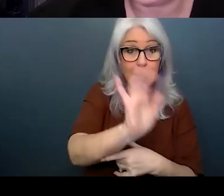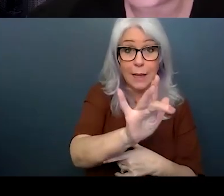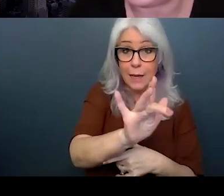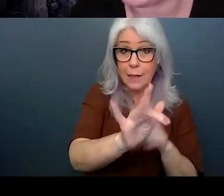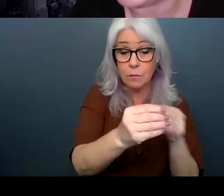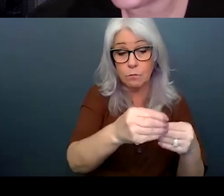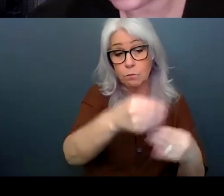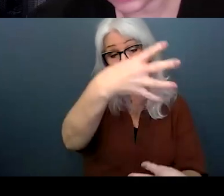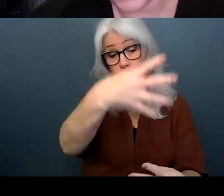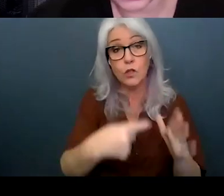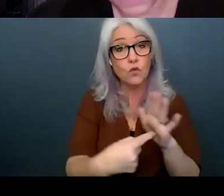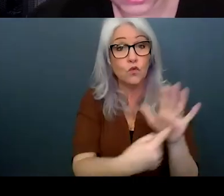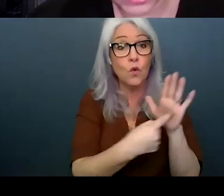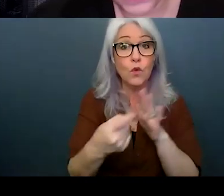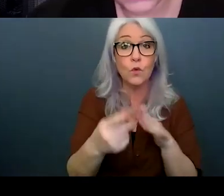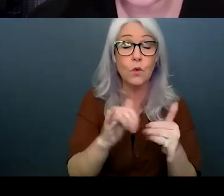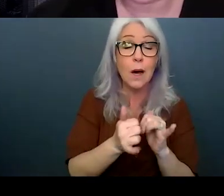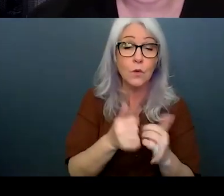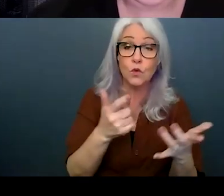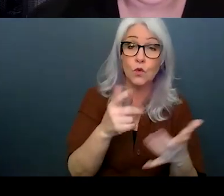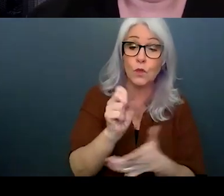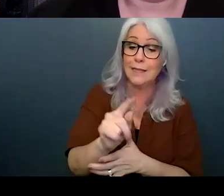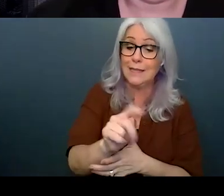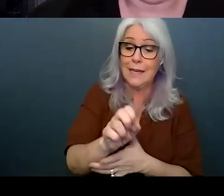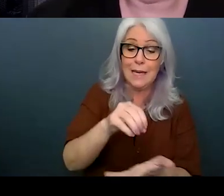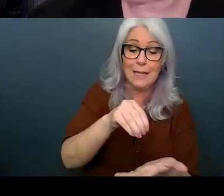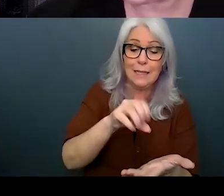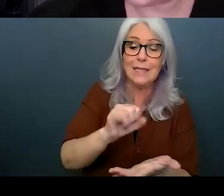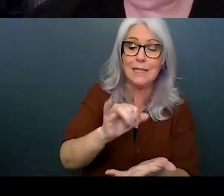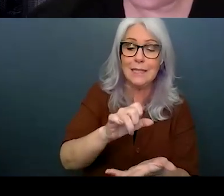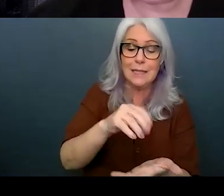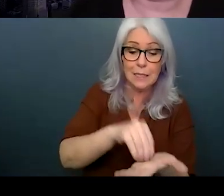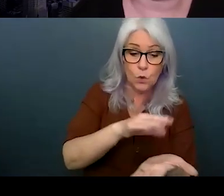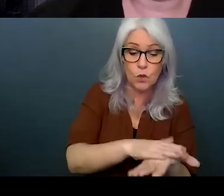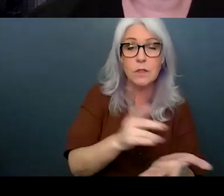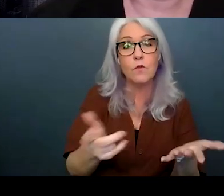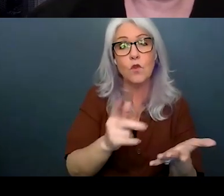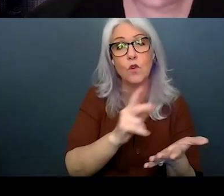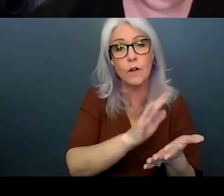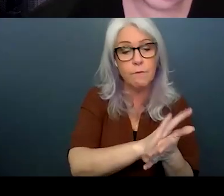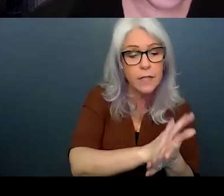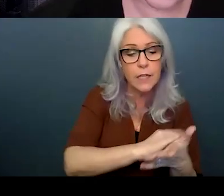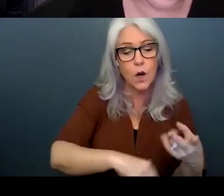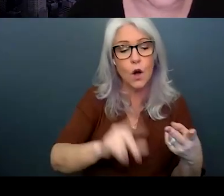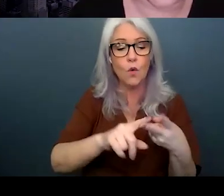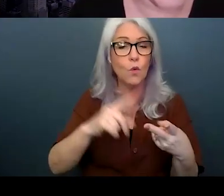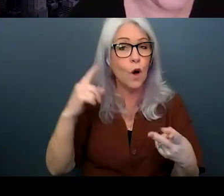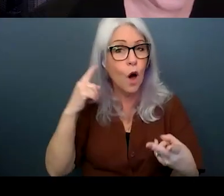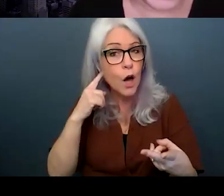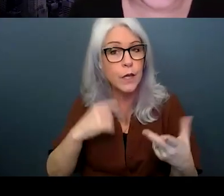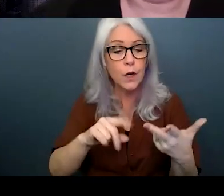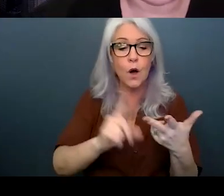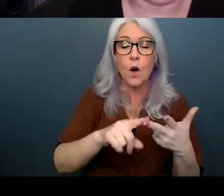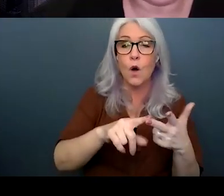you how to cite sources, including videos, or audio, or YouTube in